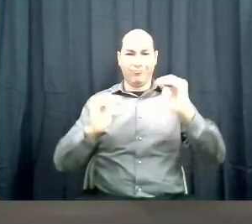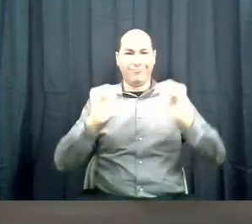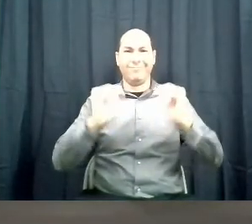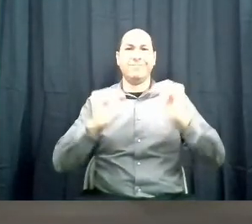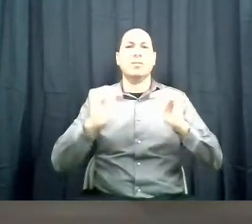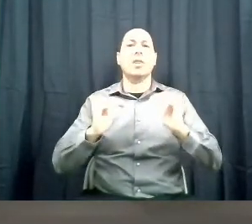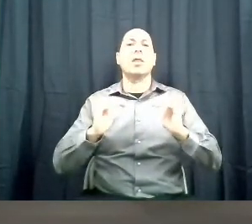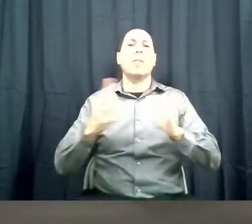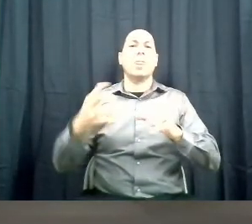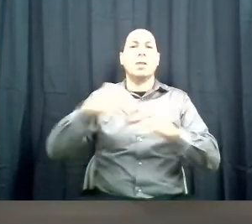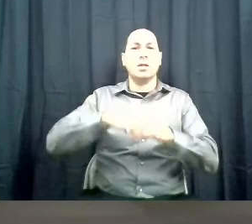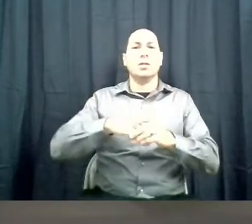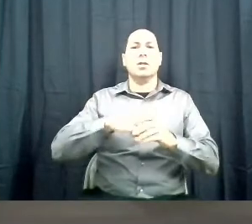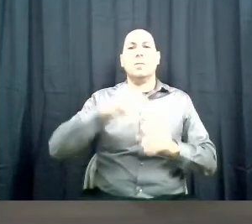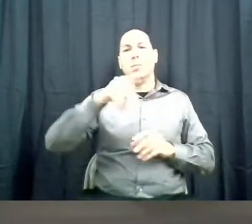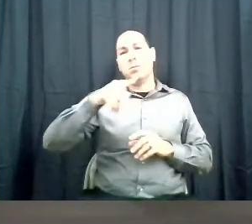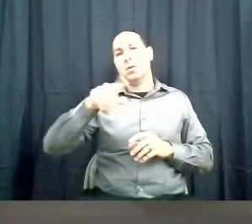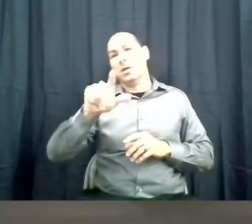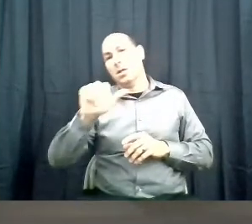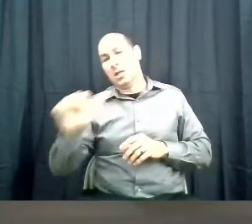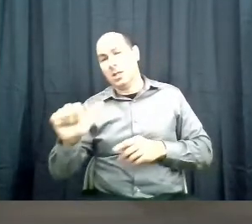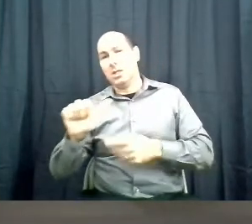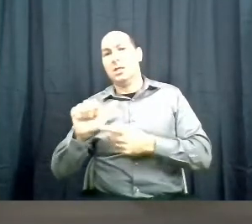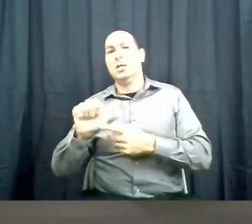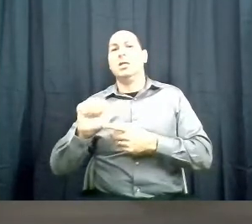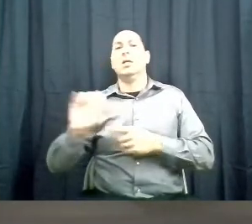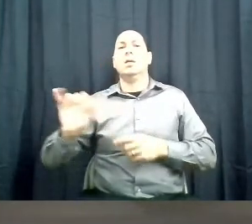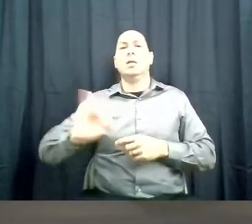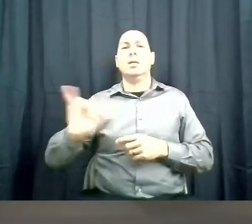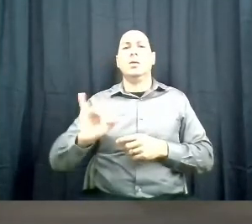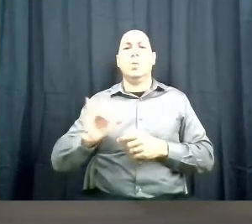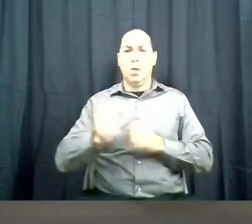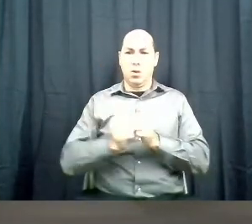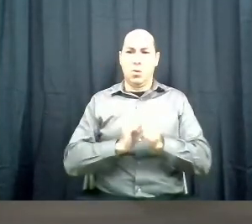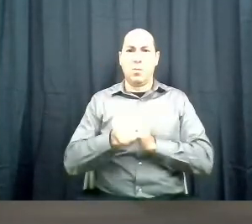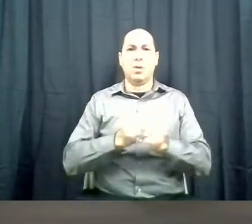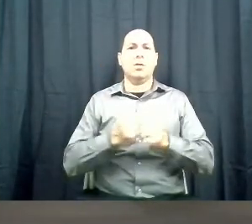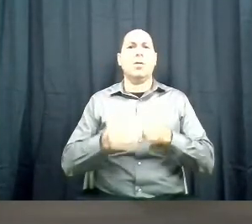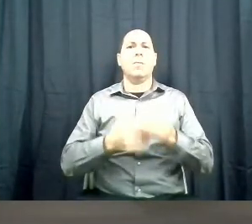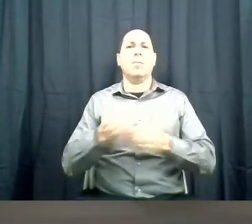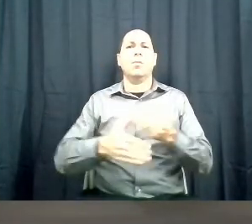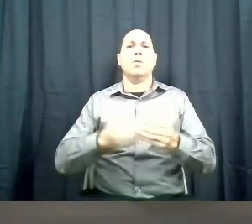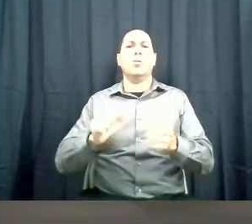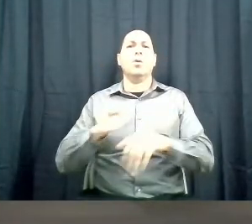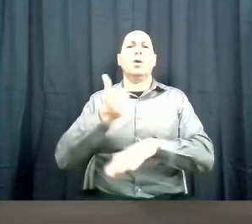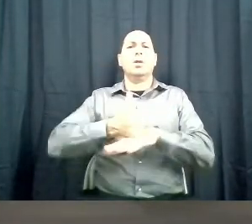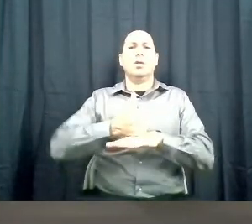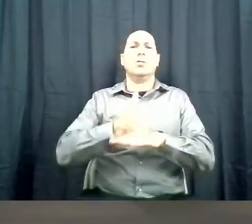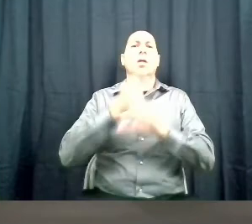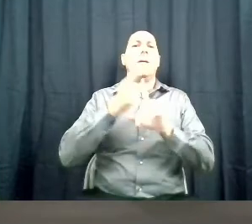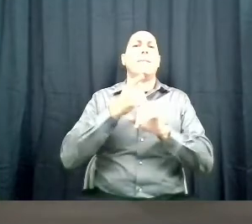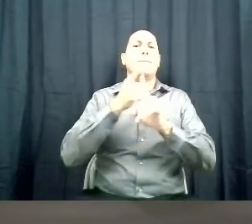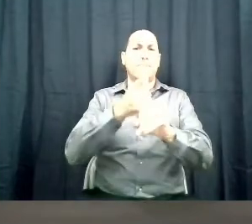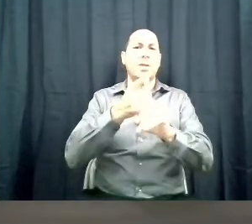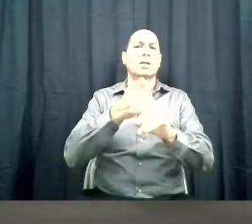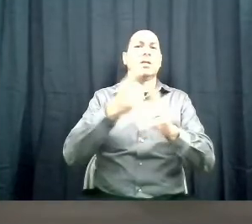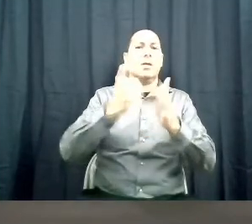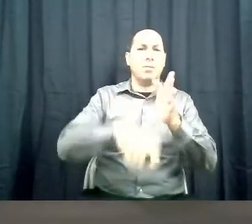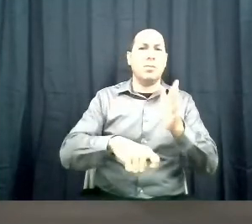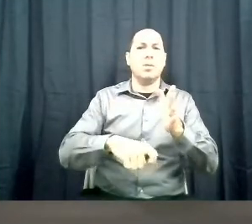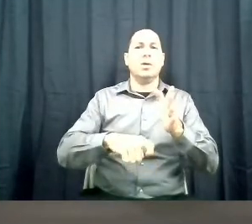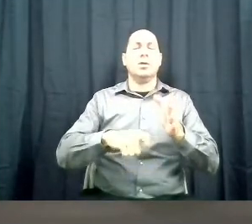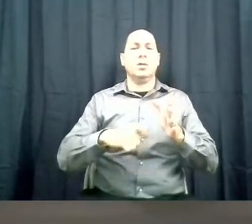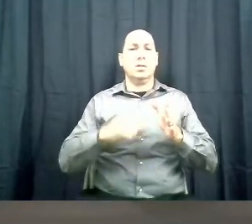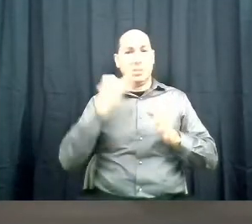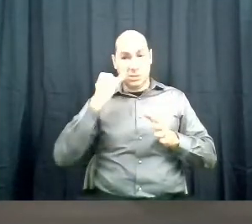including PPOAs. Further, even in a competitive process, PREPA can set the price target it believes is reasonable, and if a developer is unable to